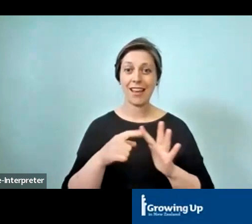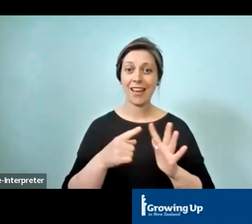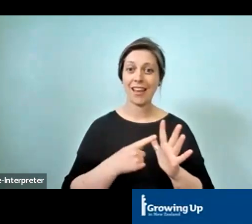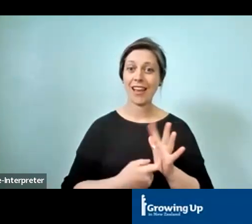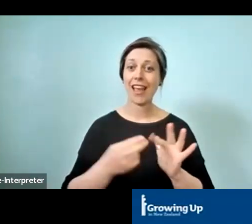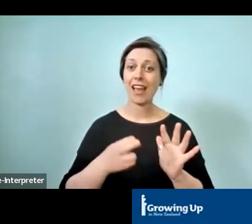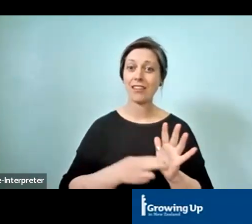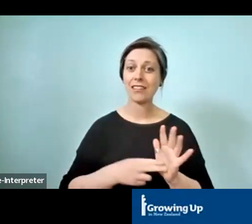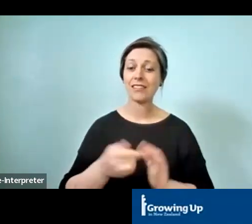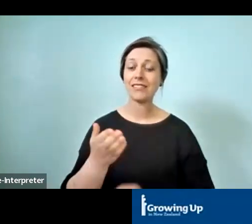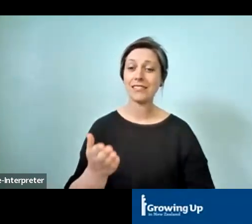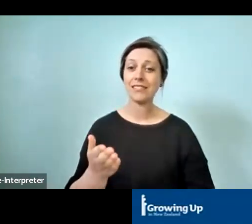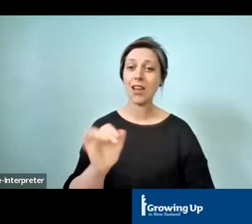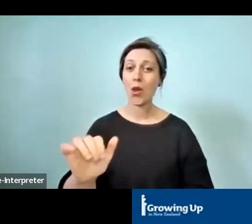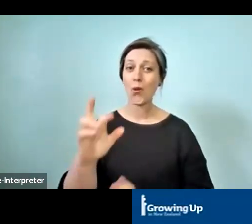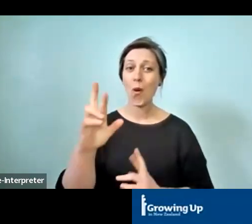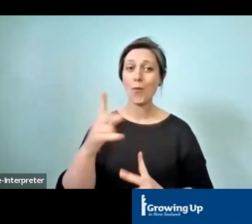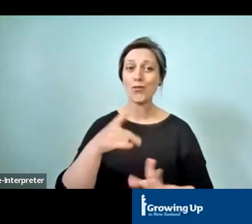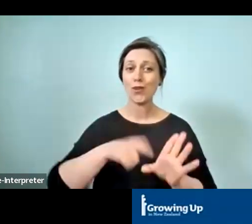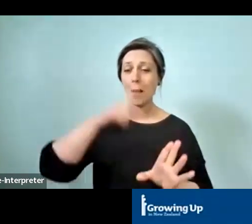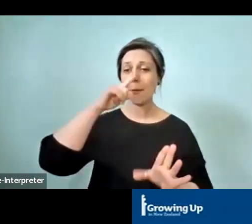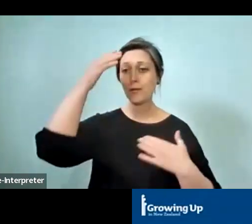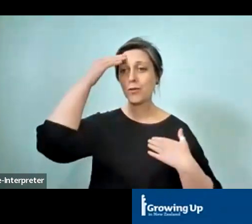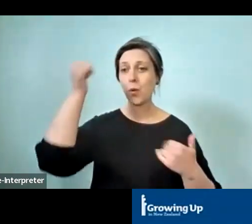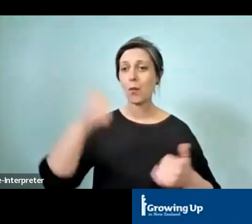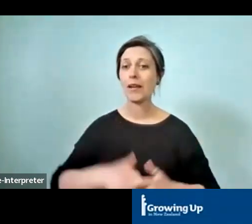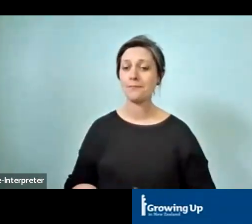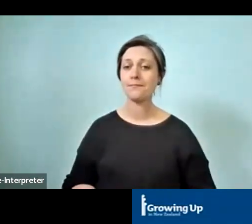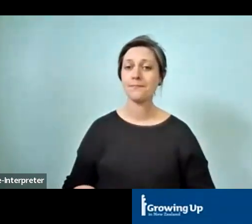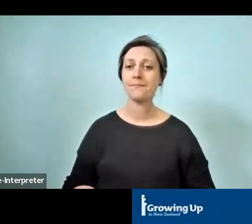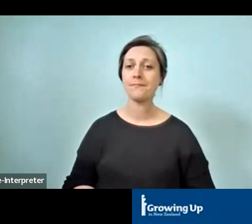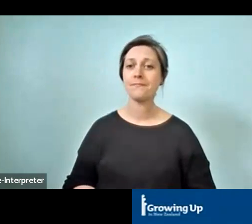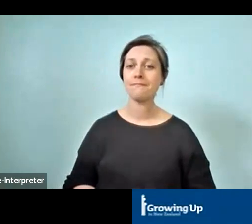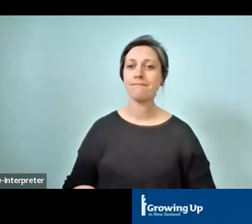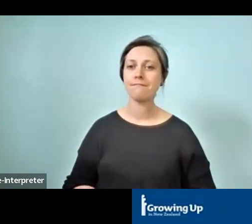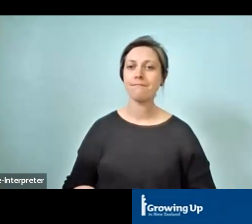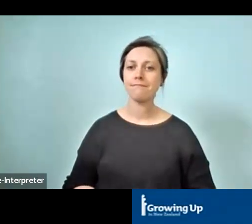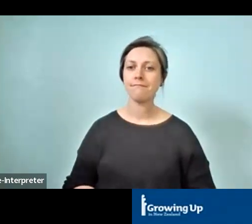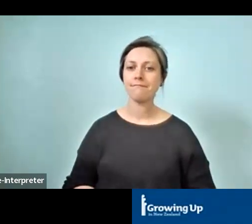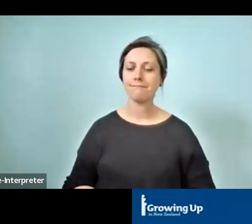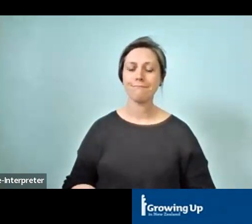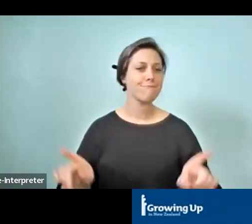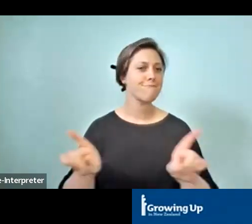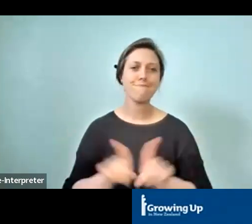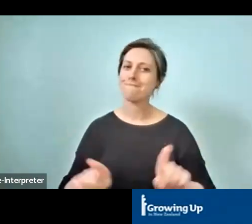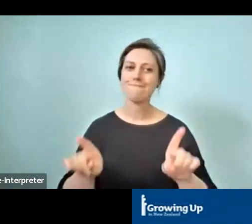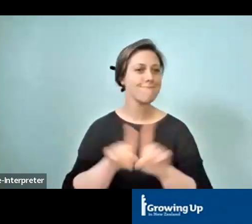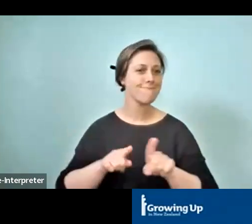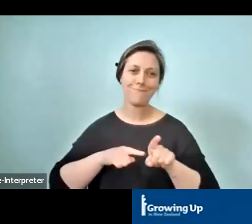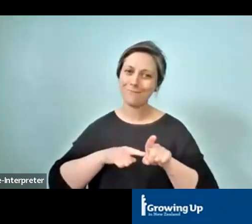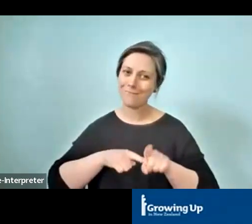your hopes for young people's mental wellbeing. Yeah, I'm going to follow